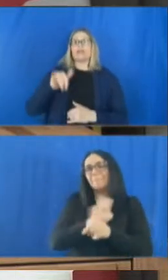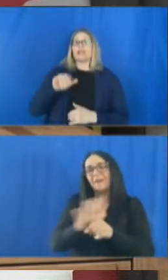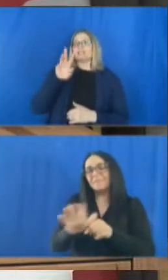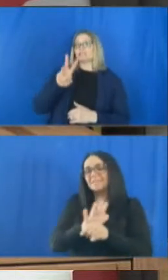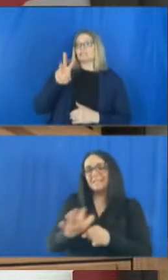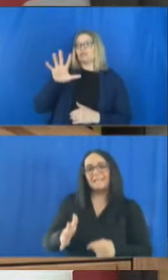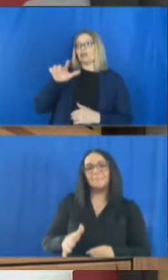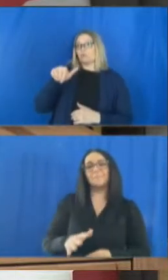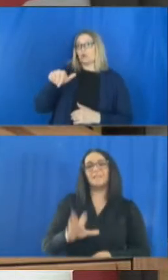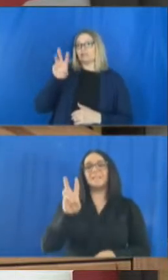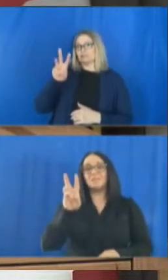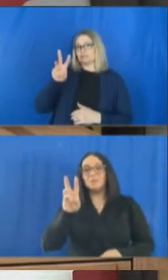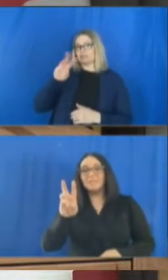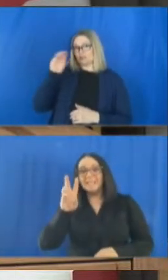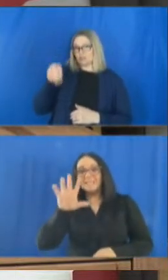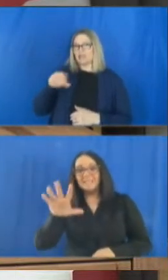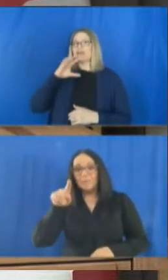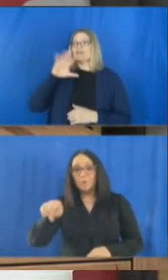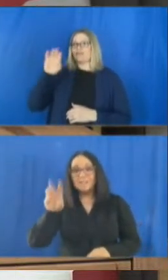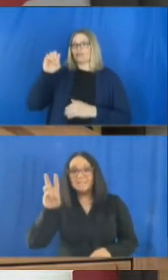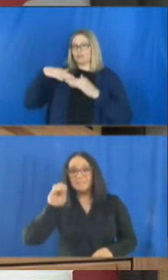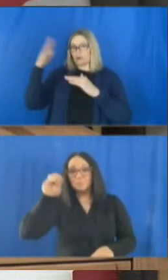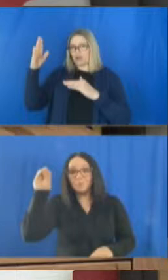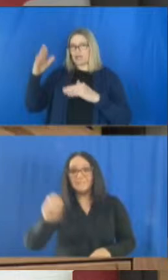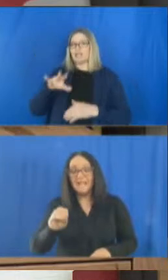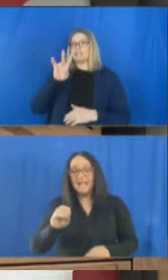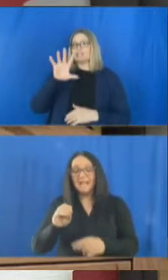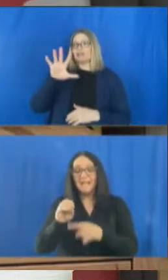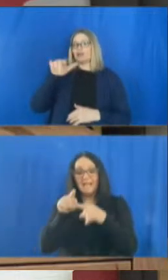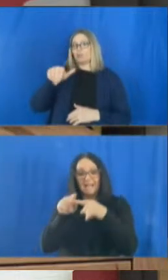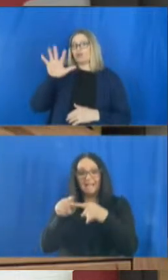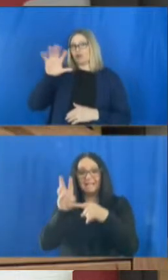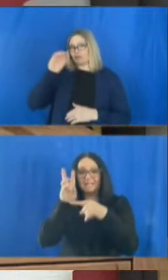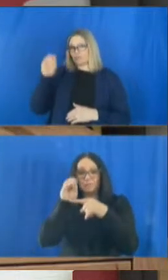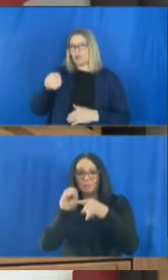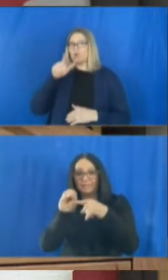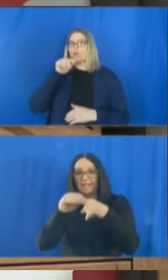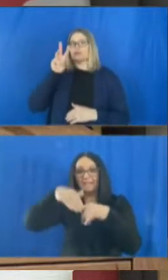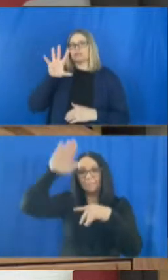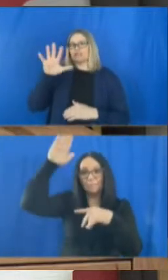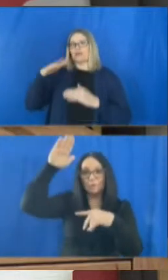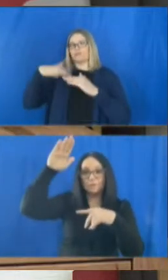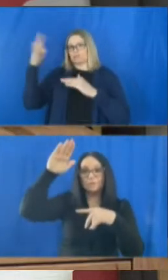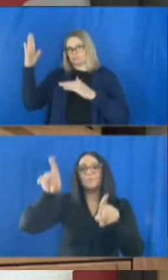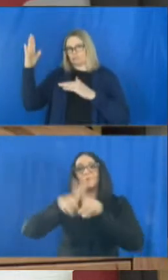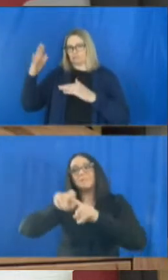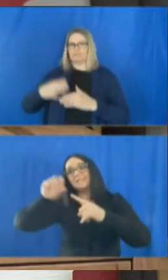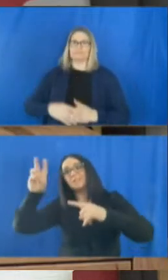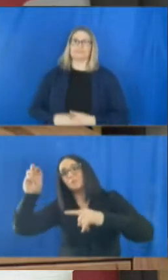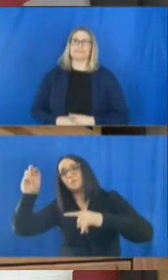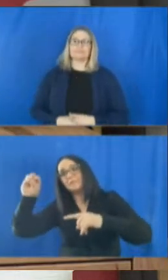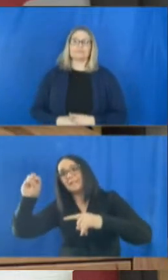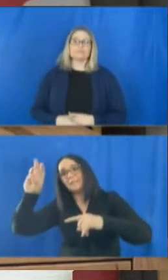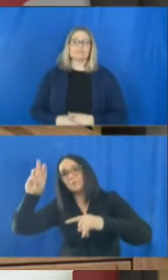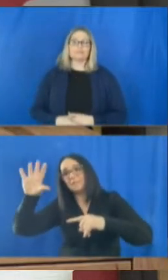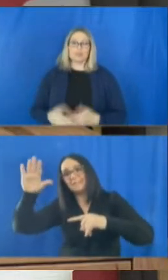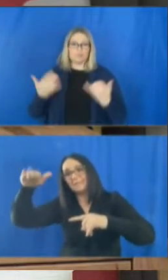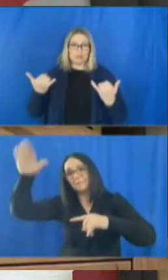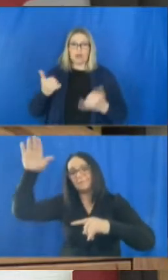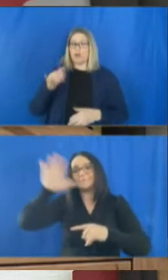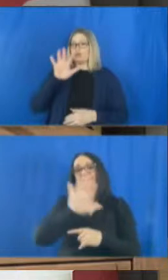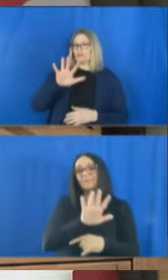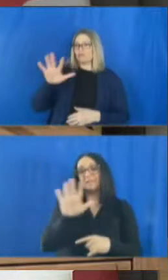of children aged 5 to 11 have received their first dose of vaccine, and 4% have received their second dose, and more are